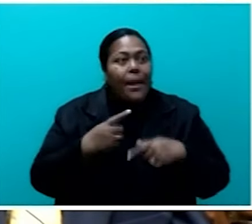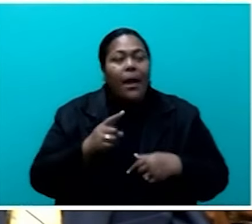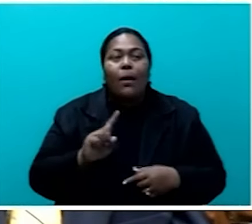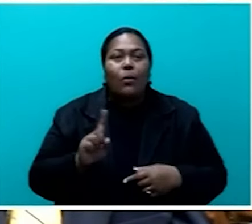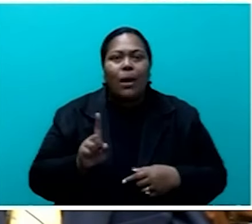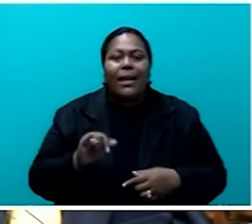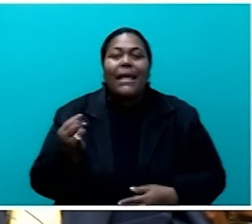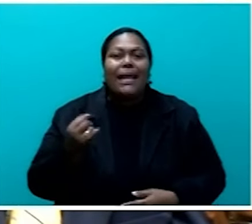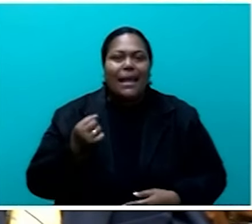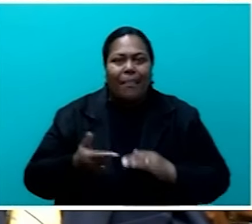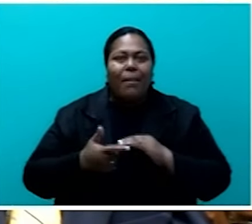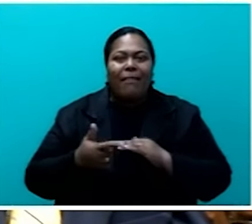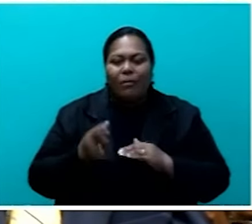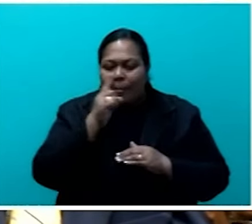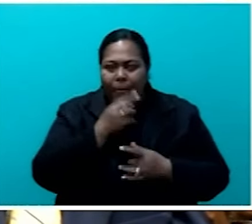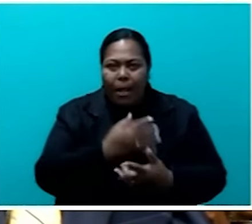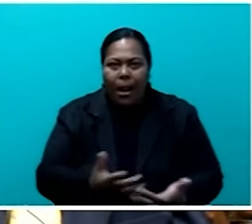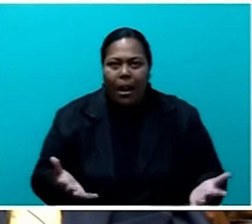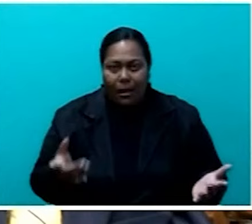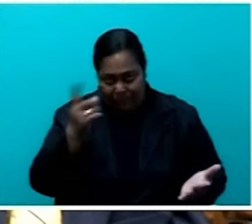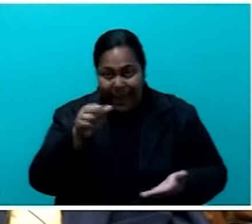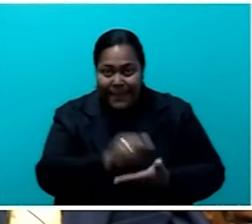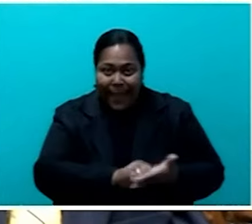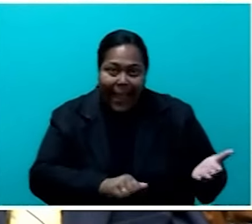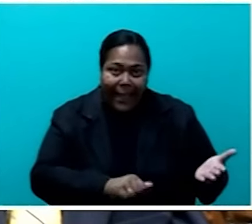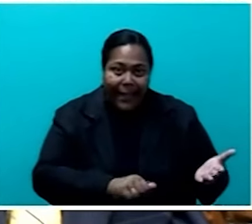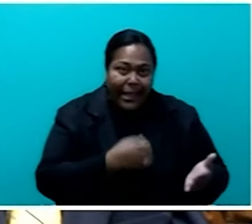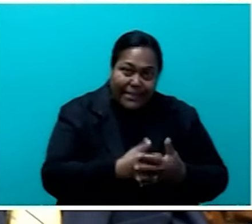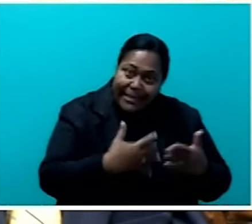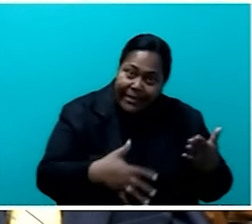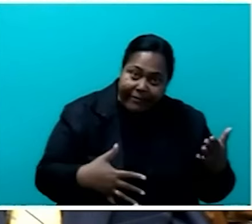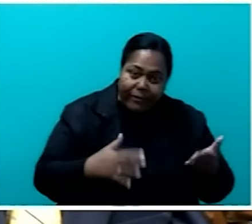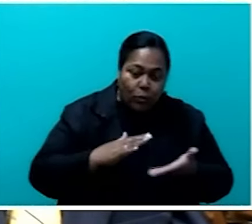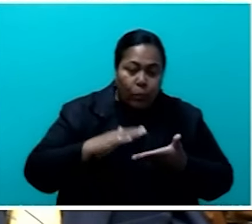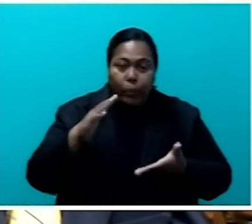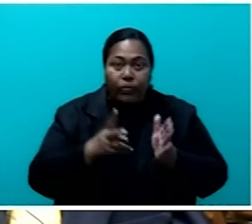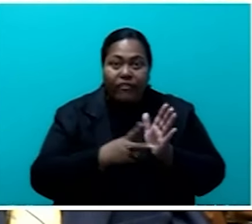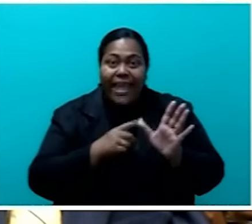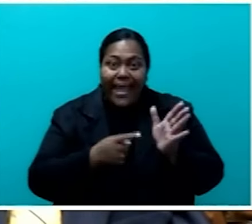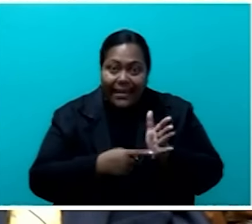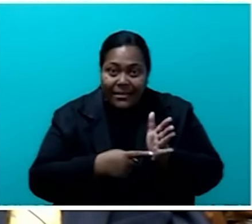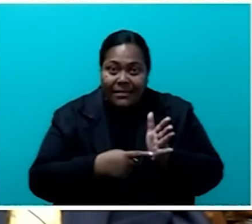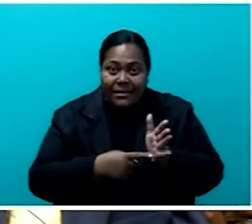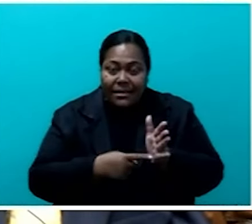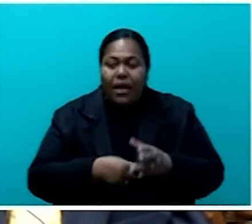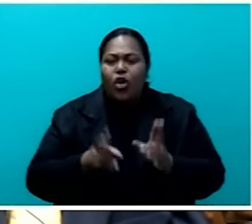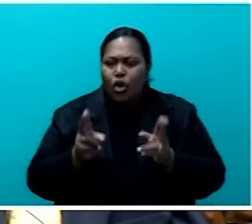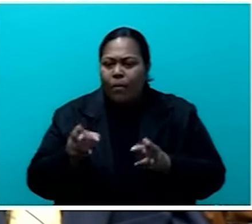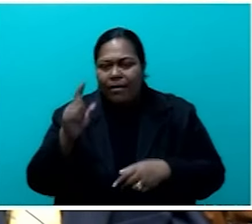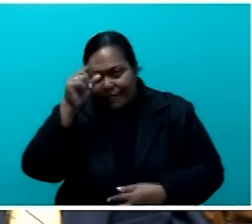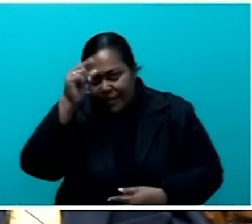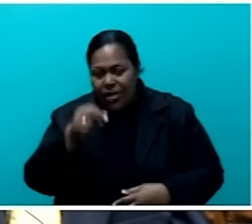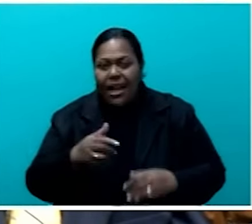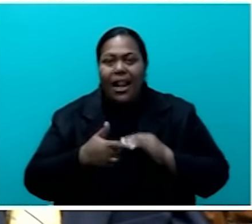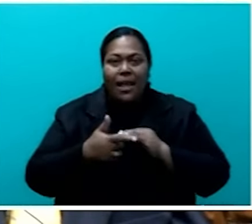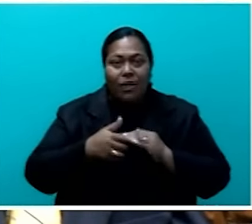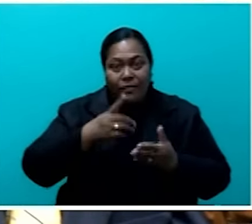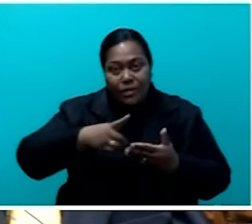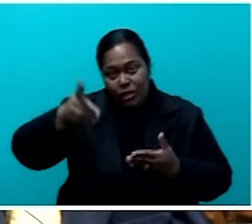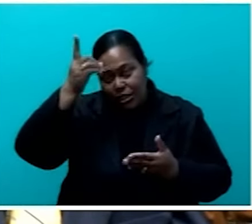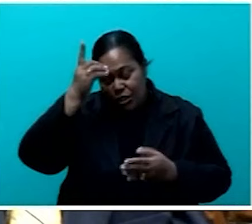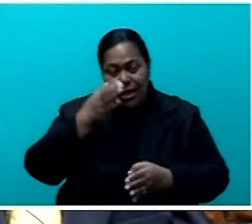level of our people, the effects of raising the VAT on ordinary Fijian, the level of education,